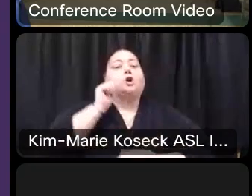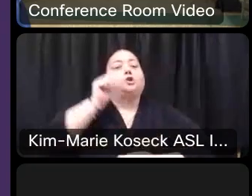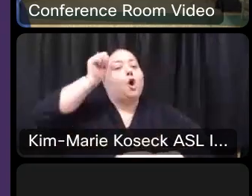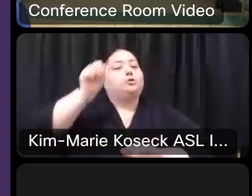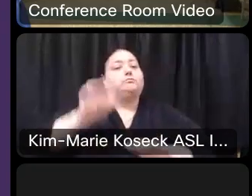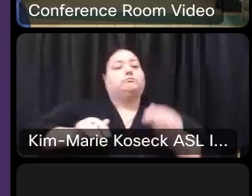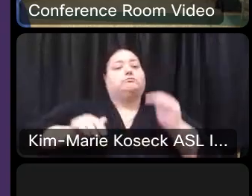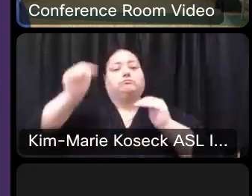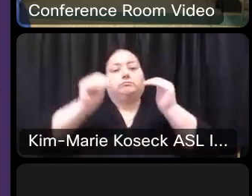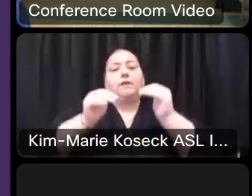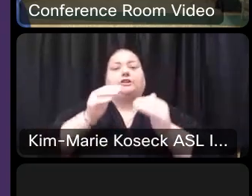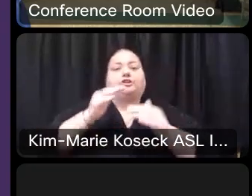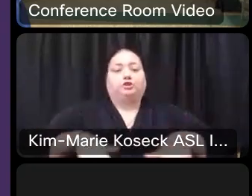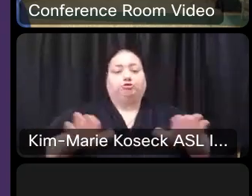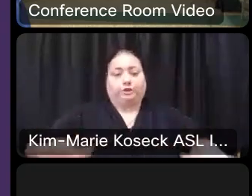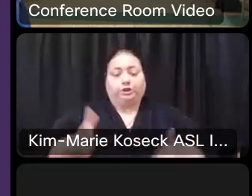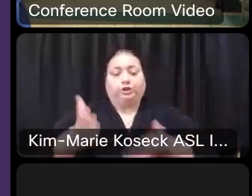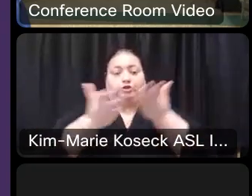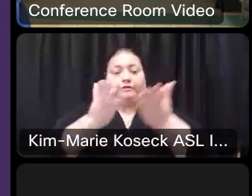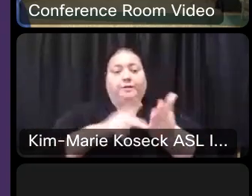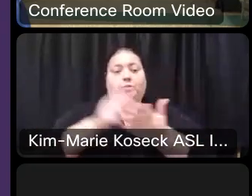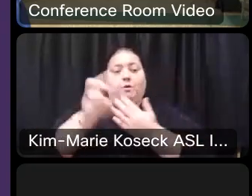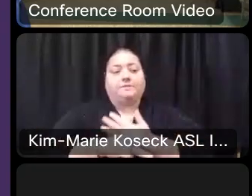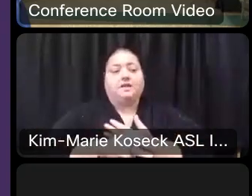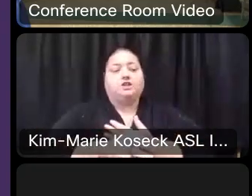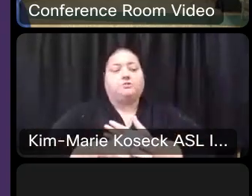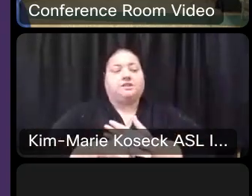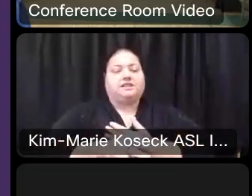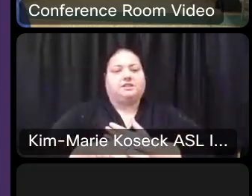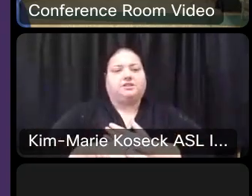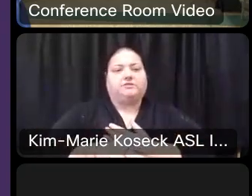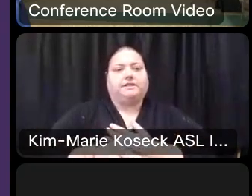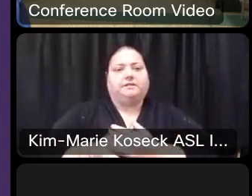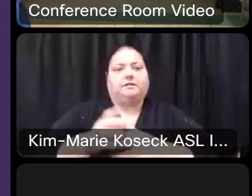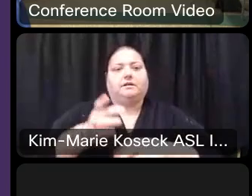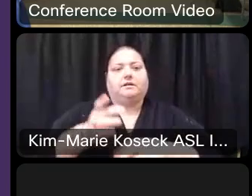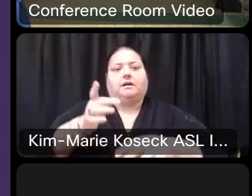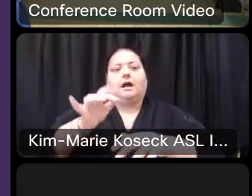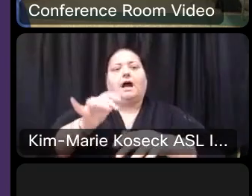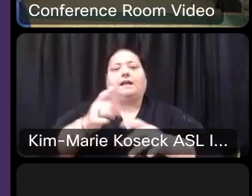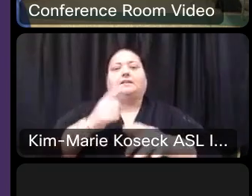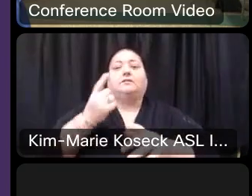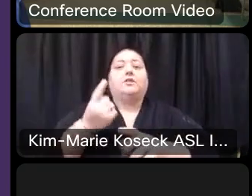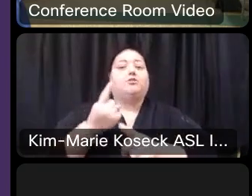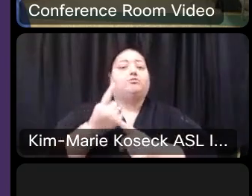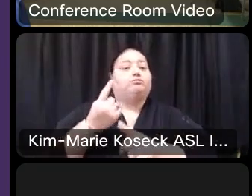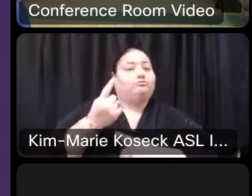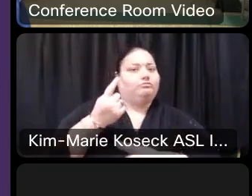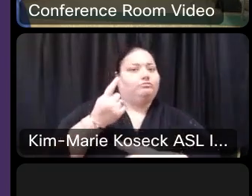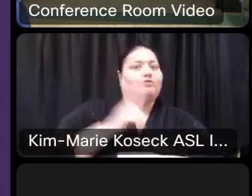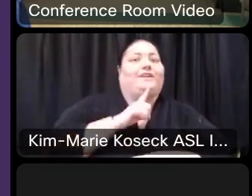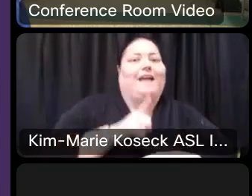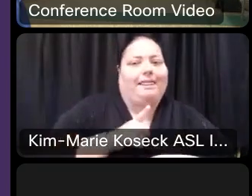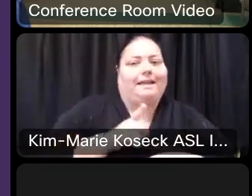programs, child serving programs. However, in the reality often is that